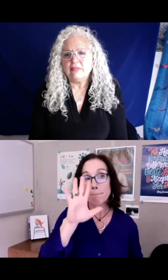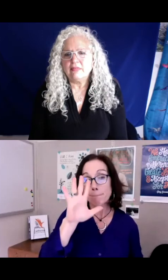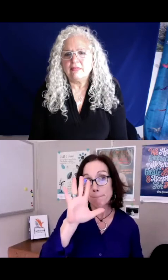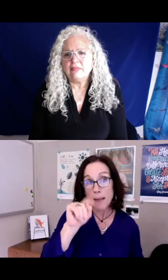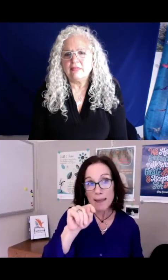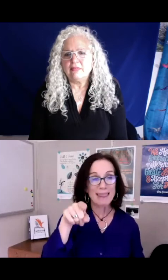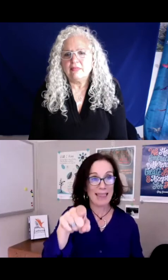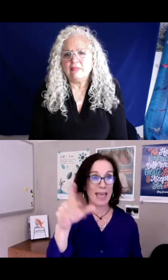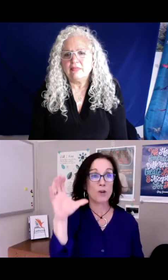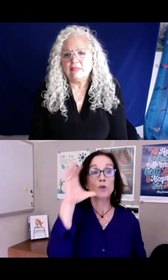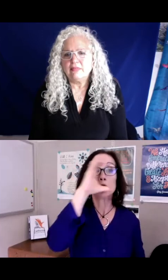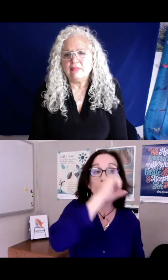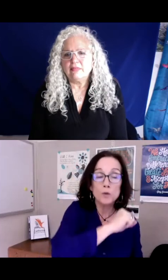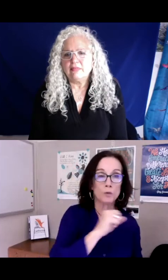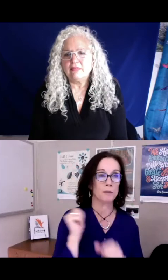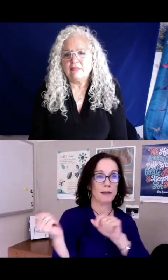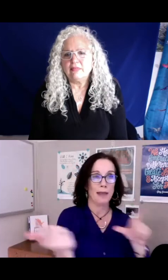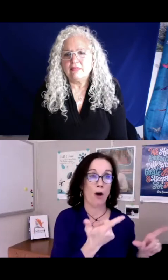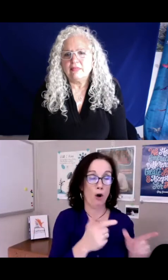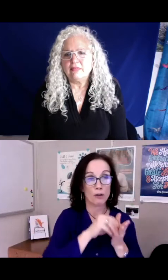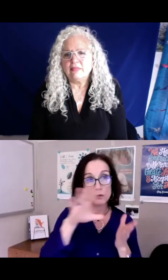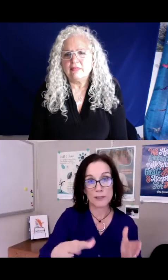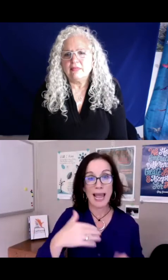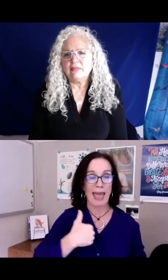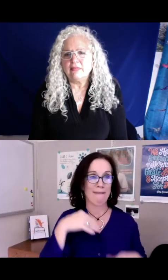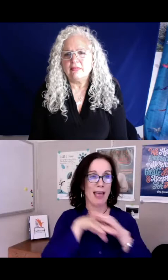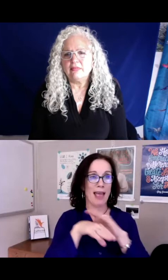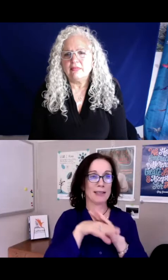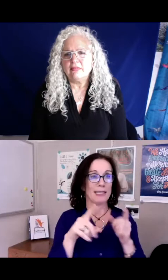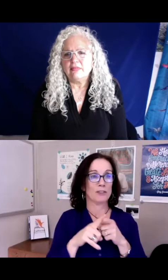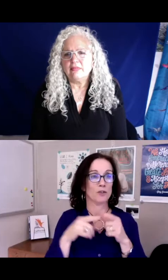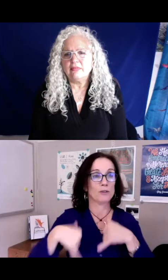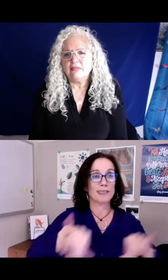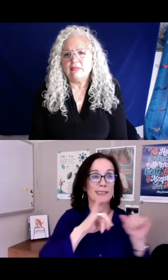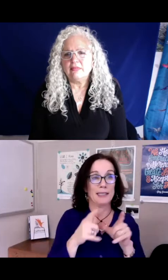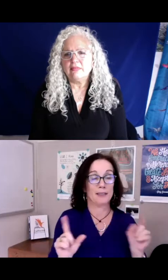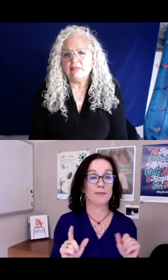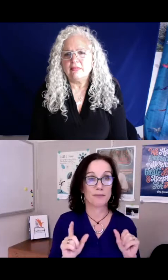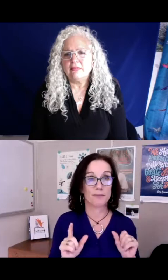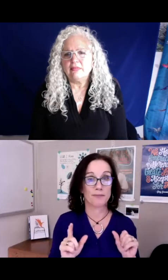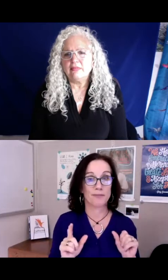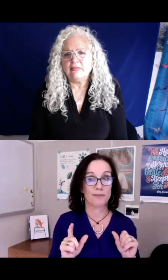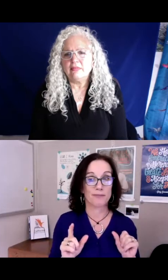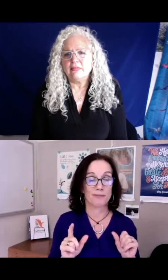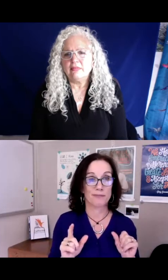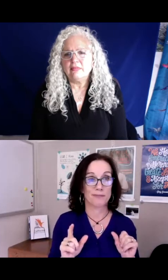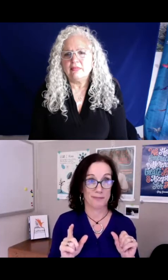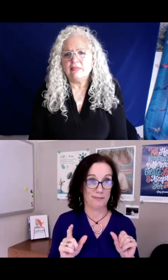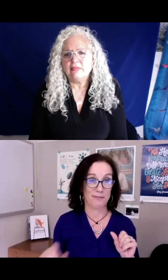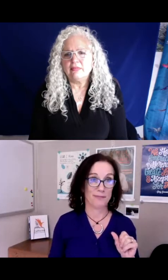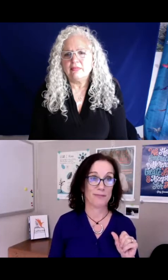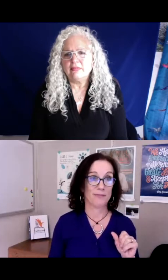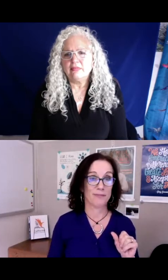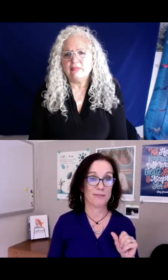fine. But they assume that all students have access to the same language in that